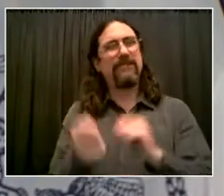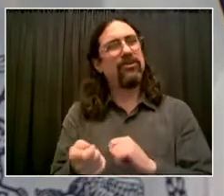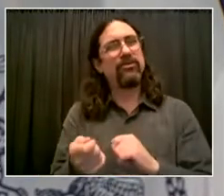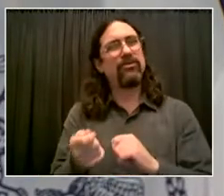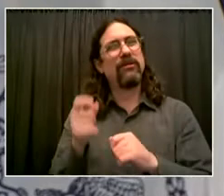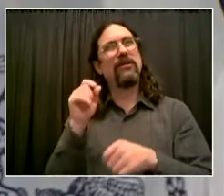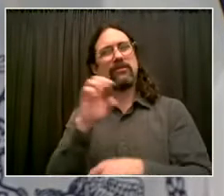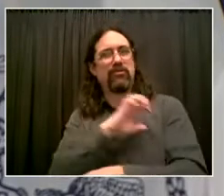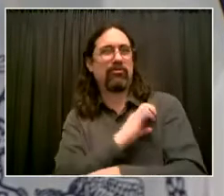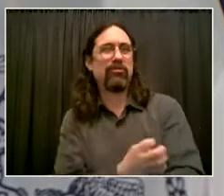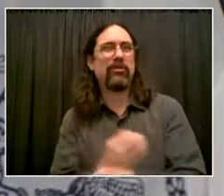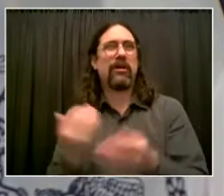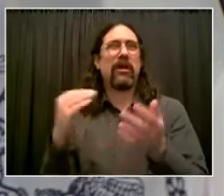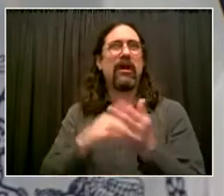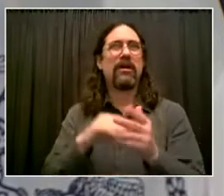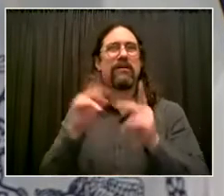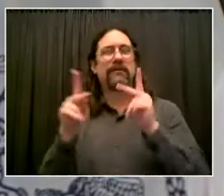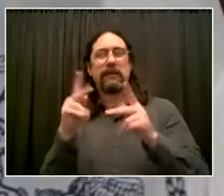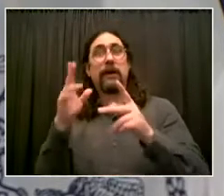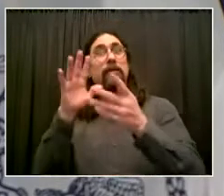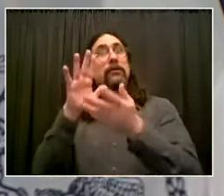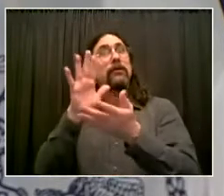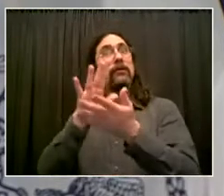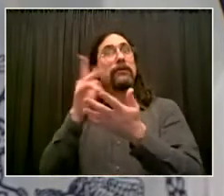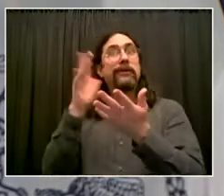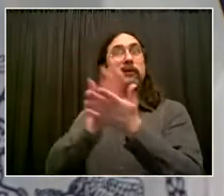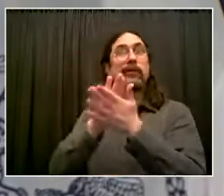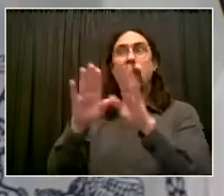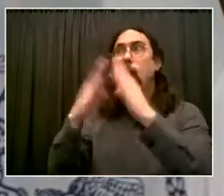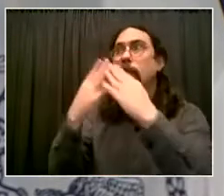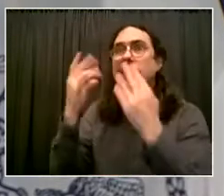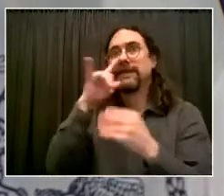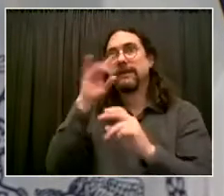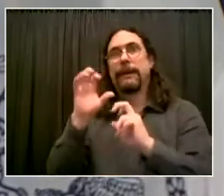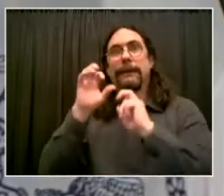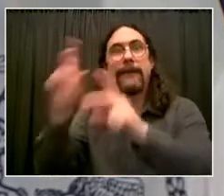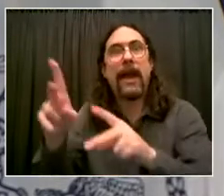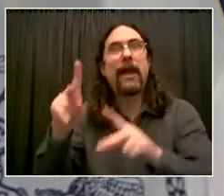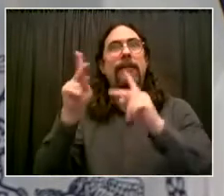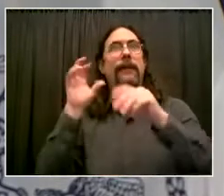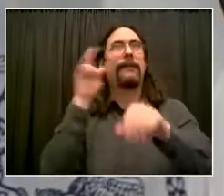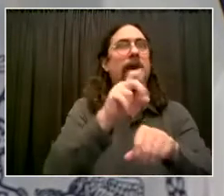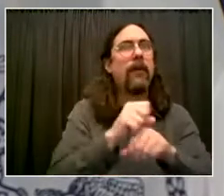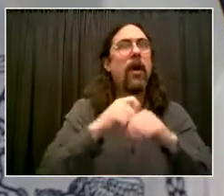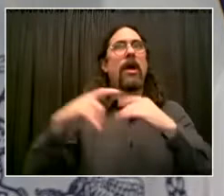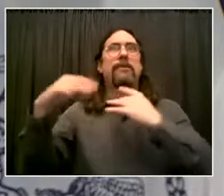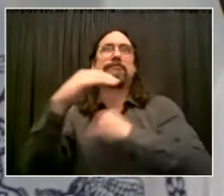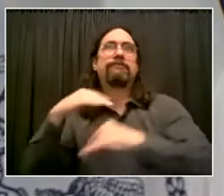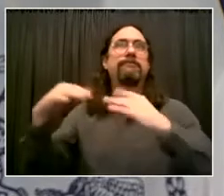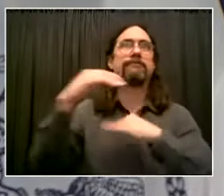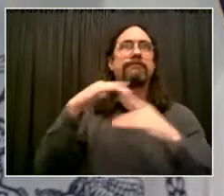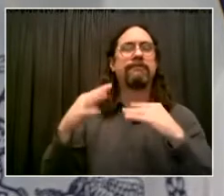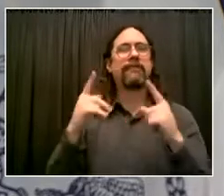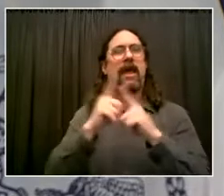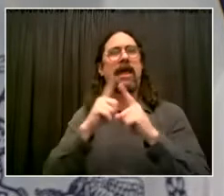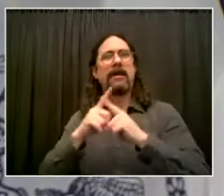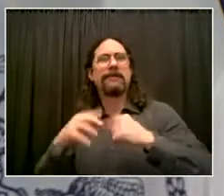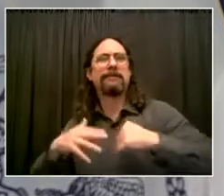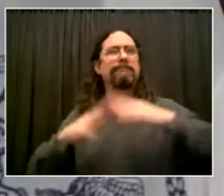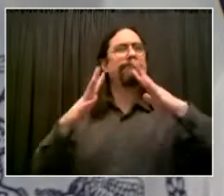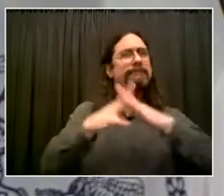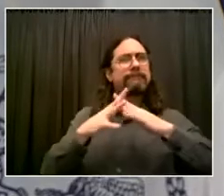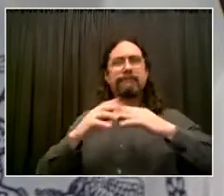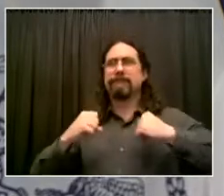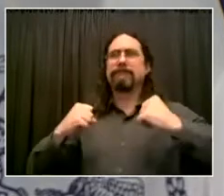kids will be welcome back to school. It's a rebuilding process. And I think as we do that, you will see a lot of the